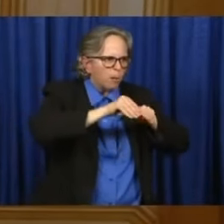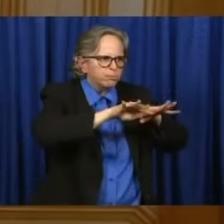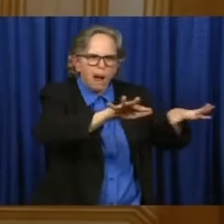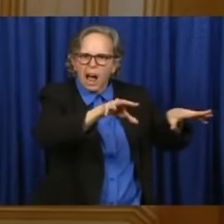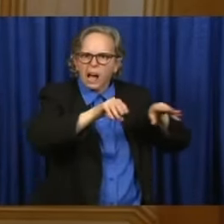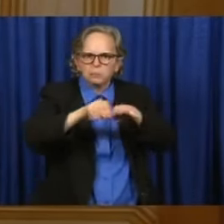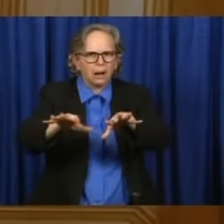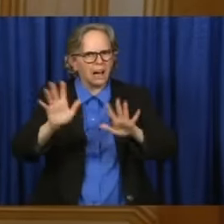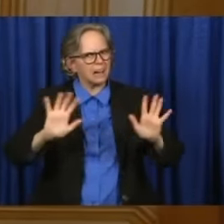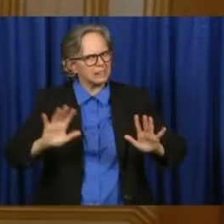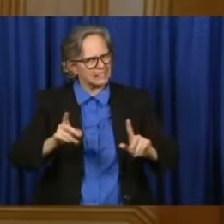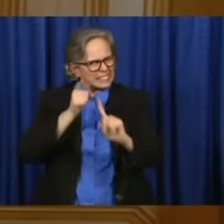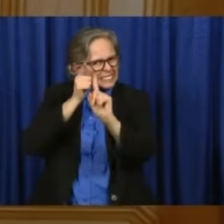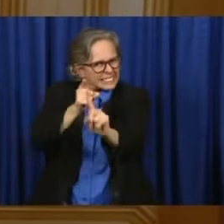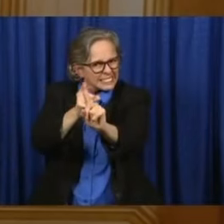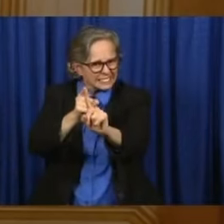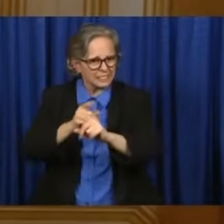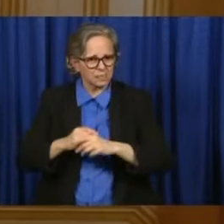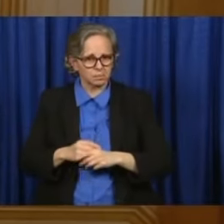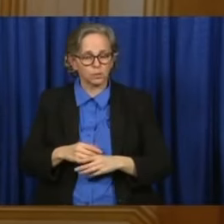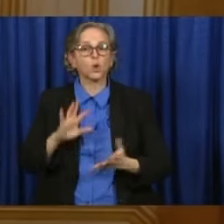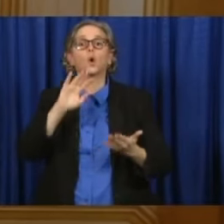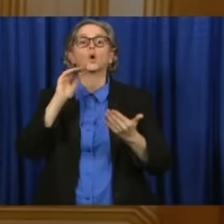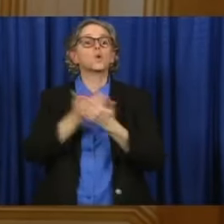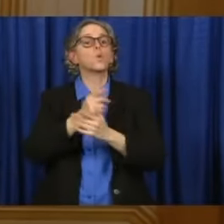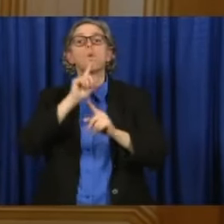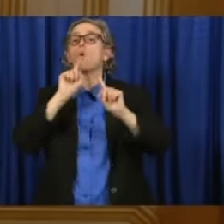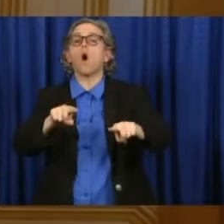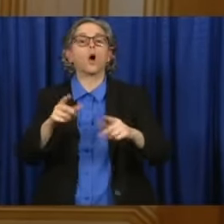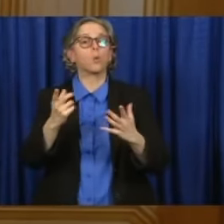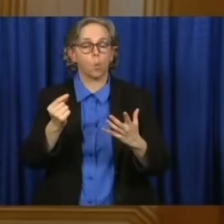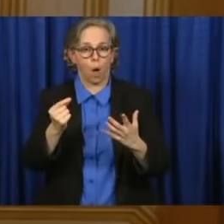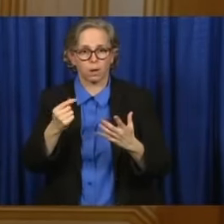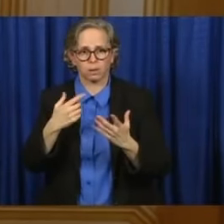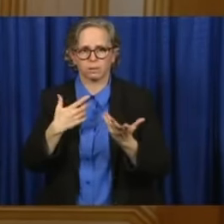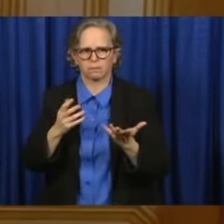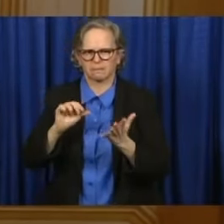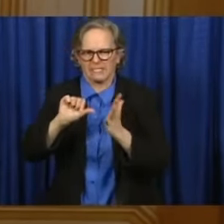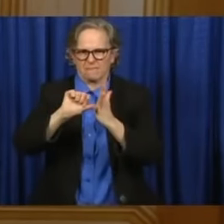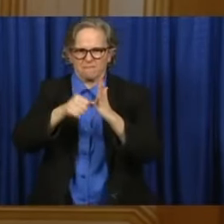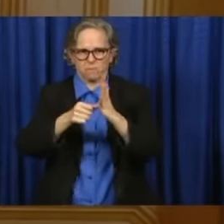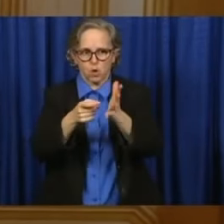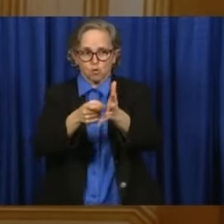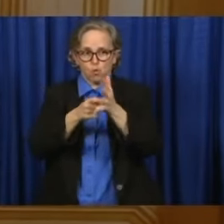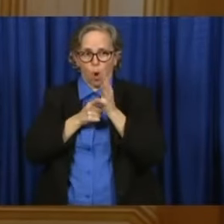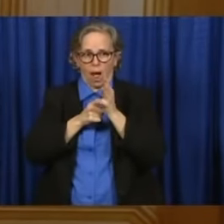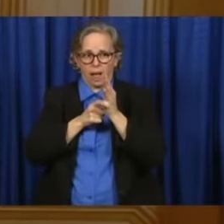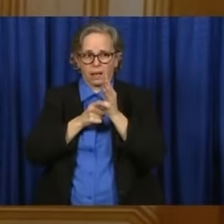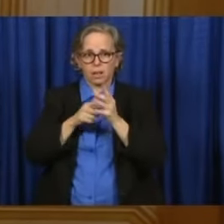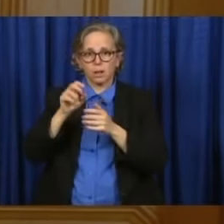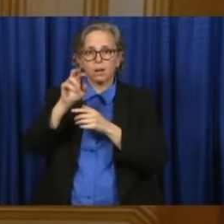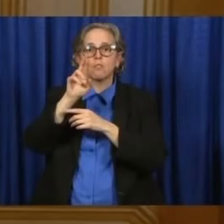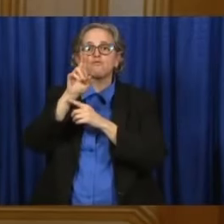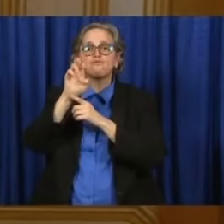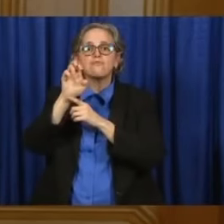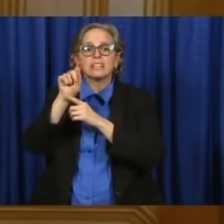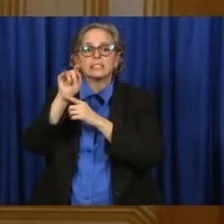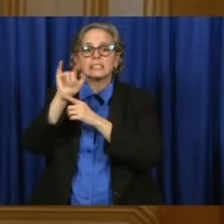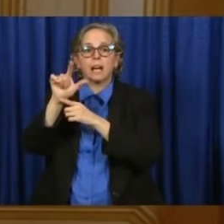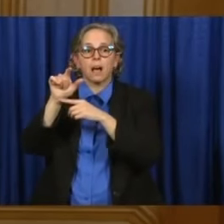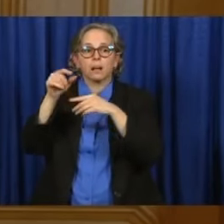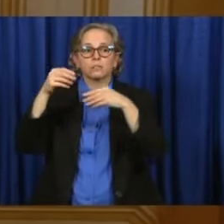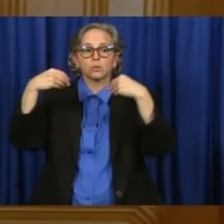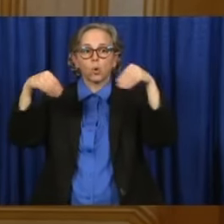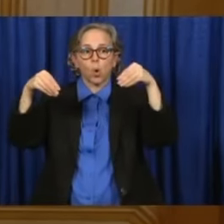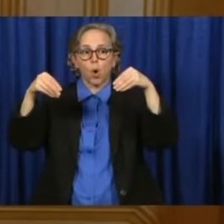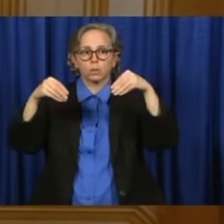new order requires retail businesses to establish a number of people that